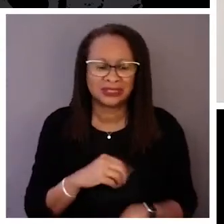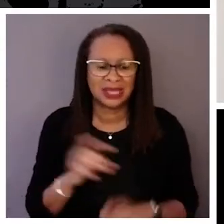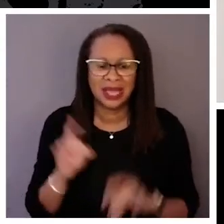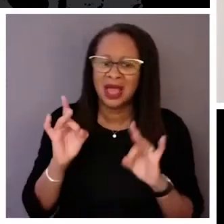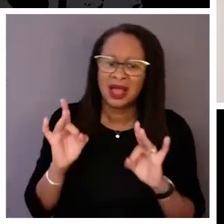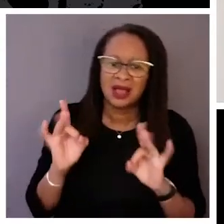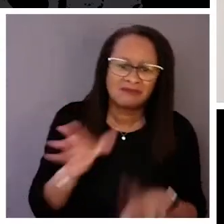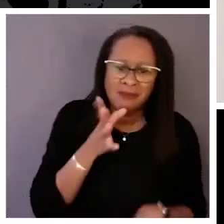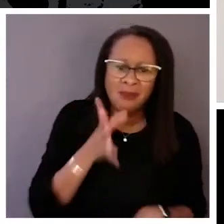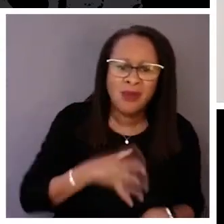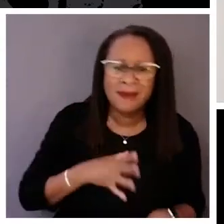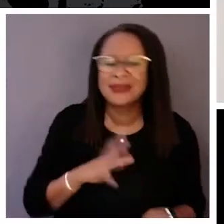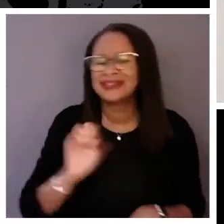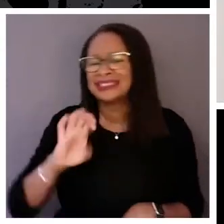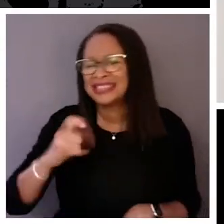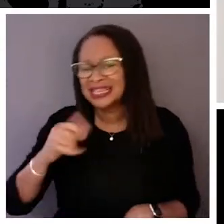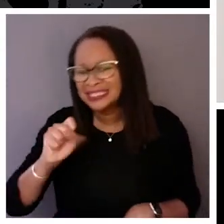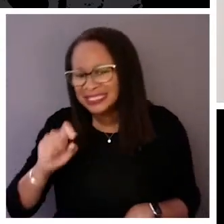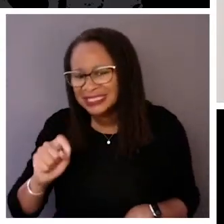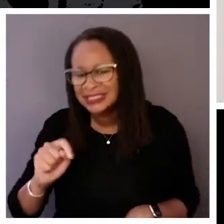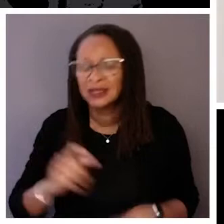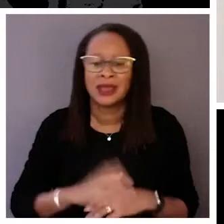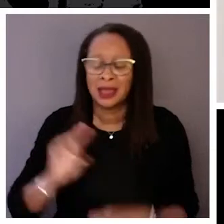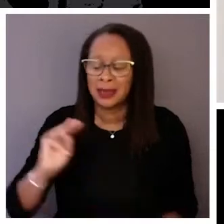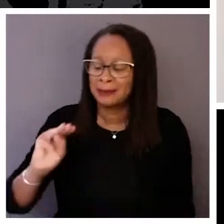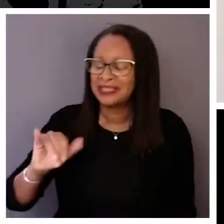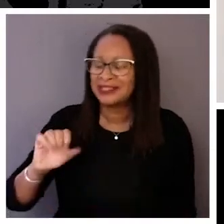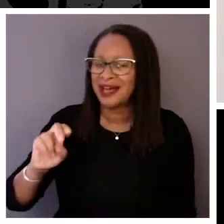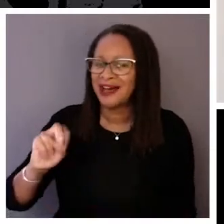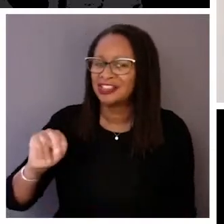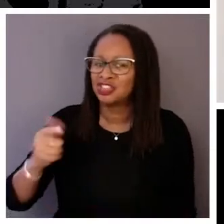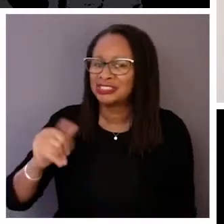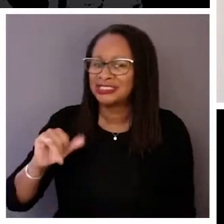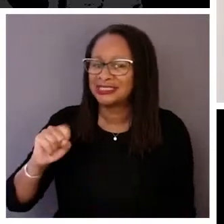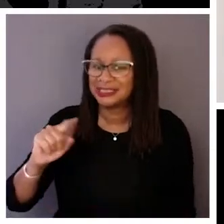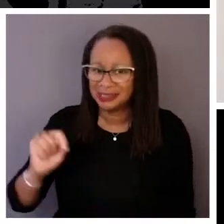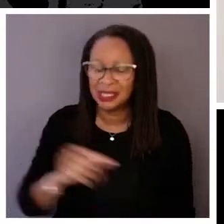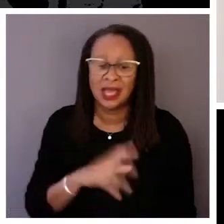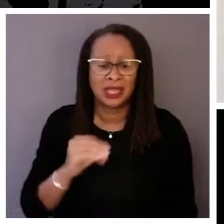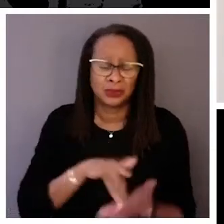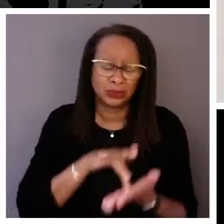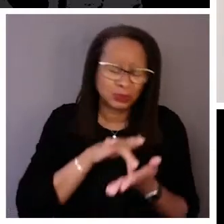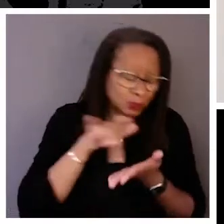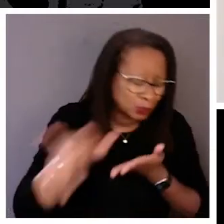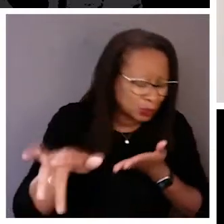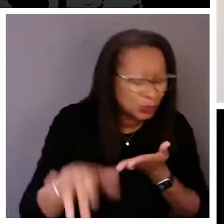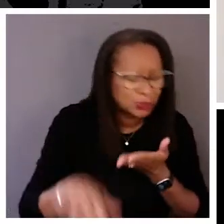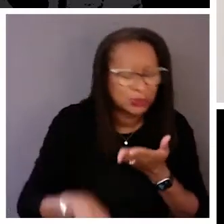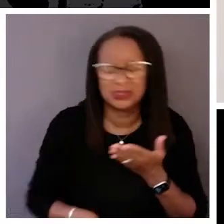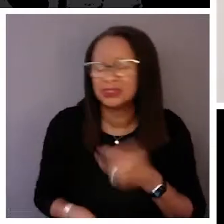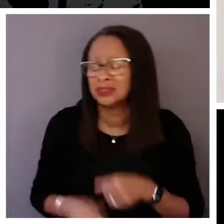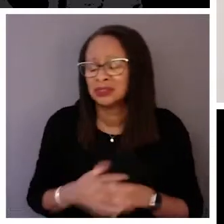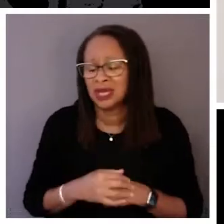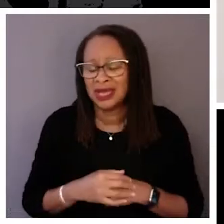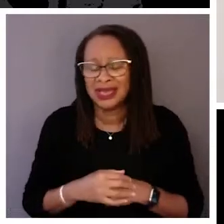misogynist, sexist. He was everything. And he was so rude and